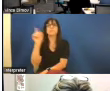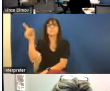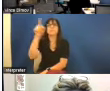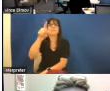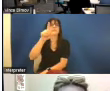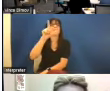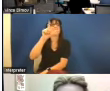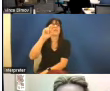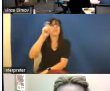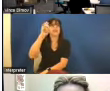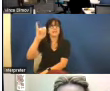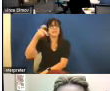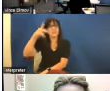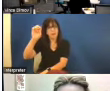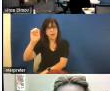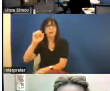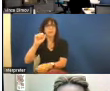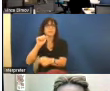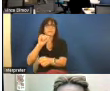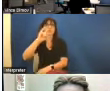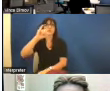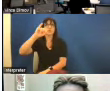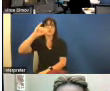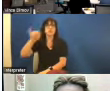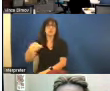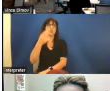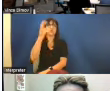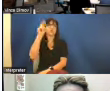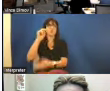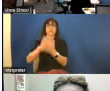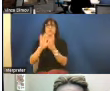I'm Lexi Pine, and I also work for Jordan School District.